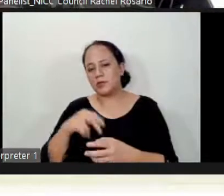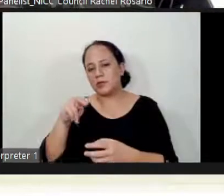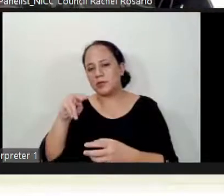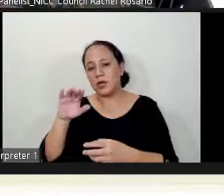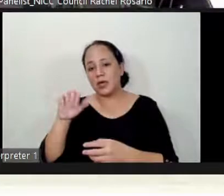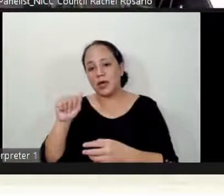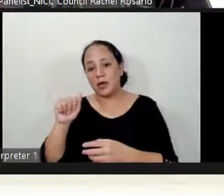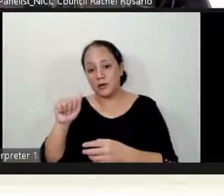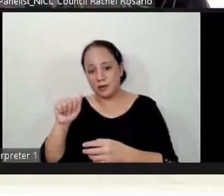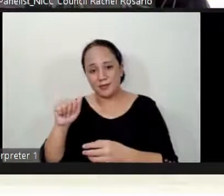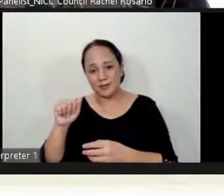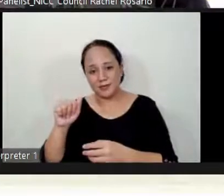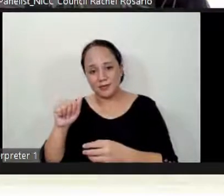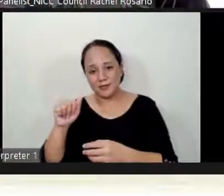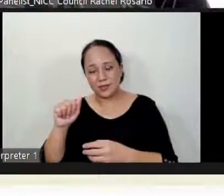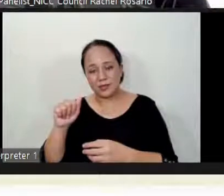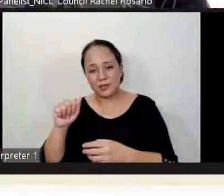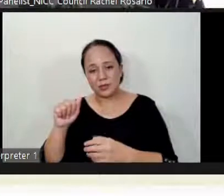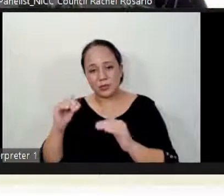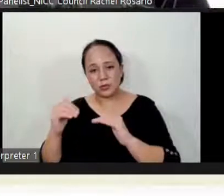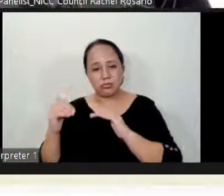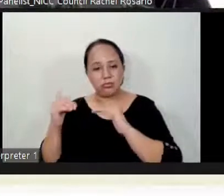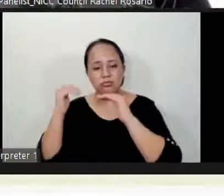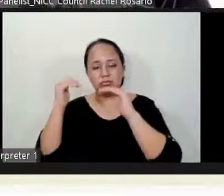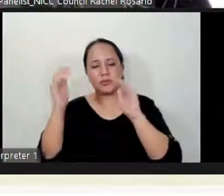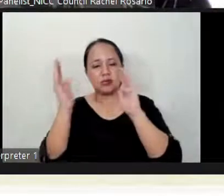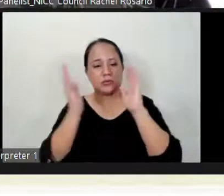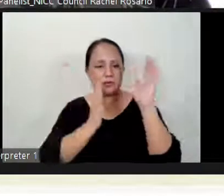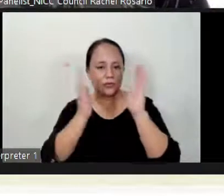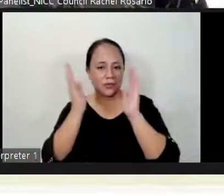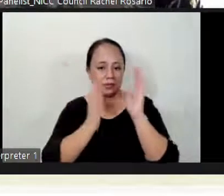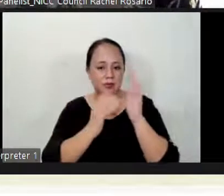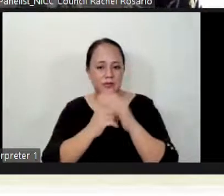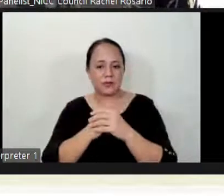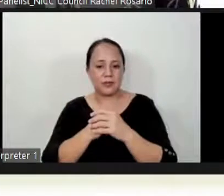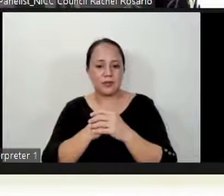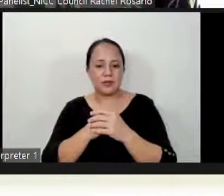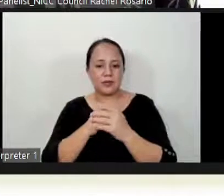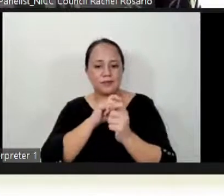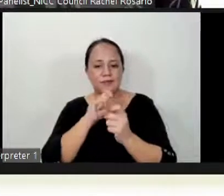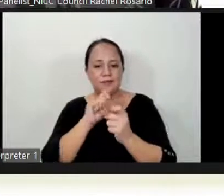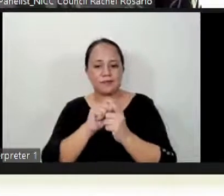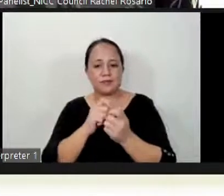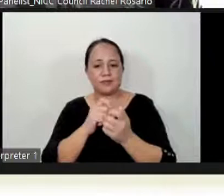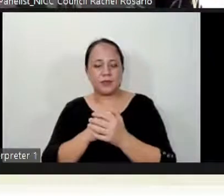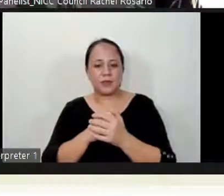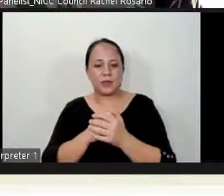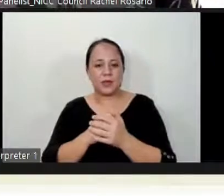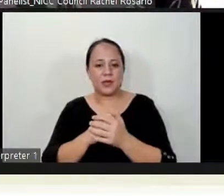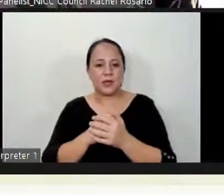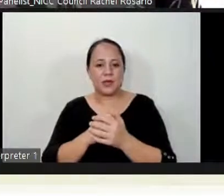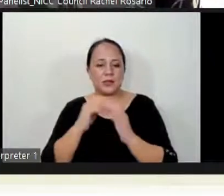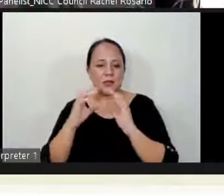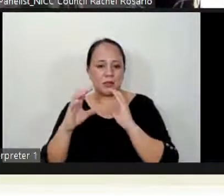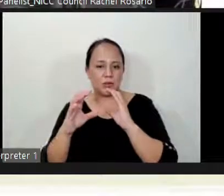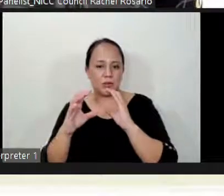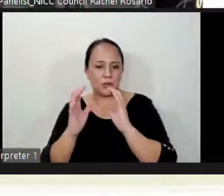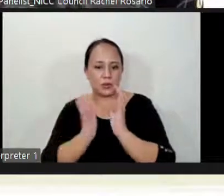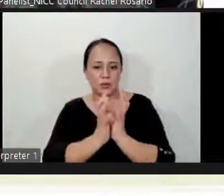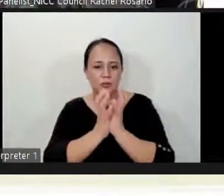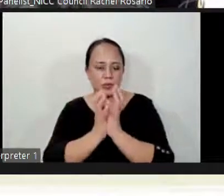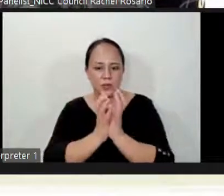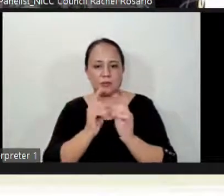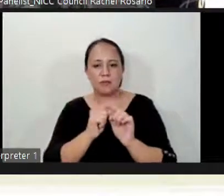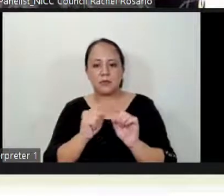law to up the services, particularly in the community. But